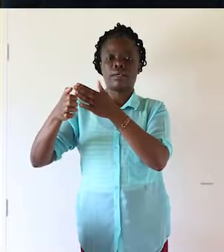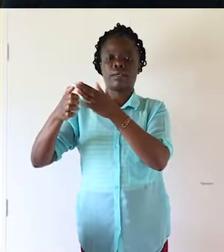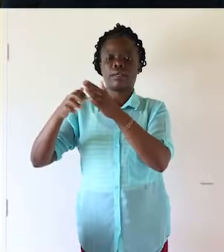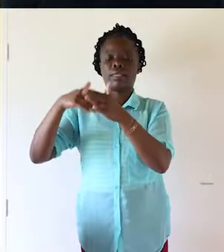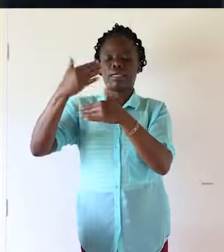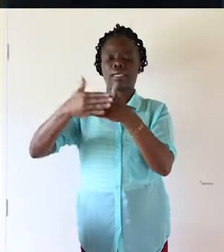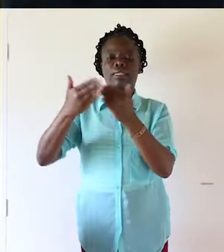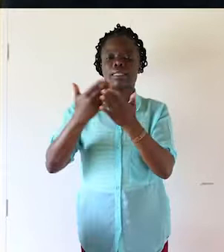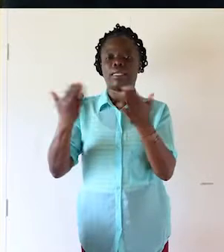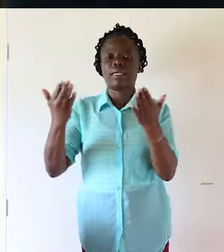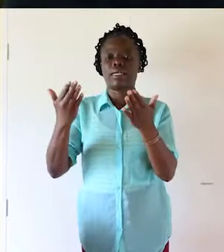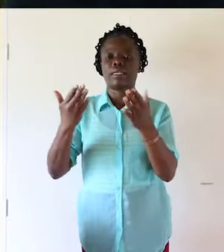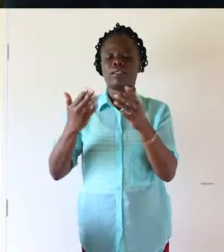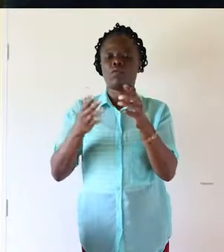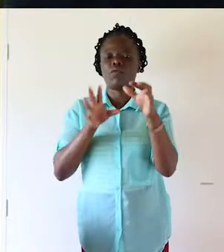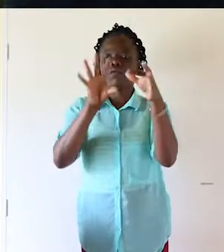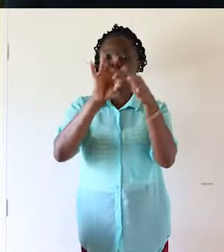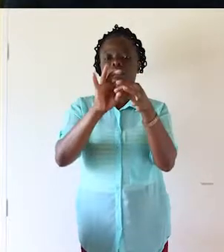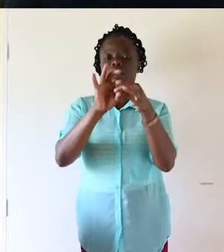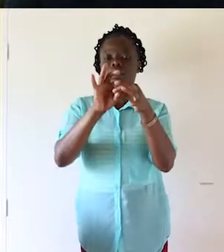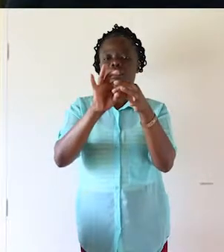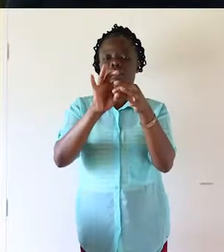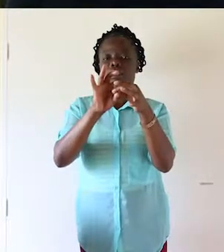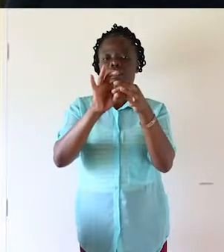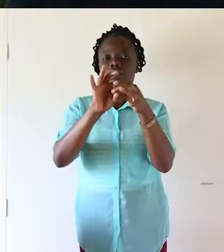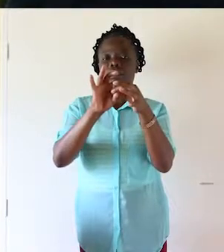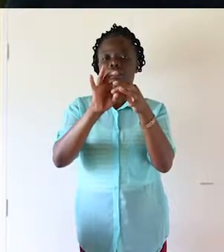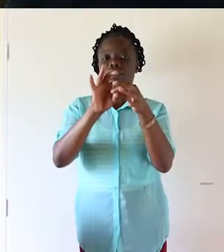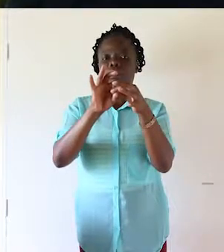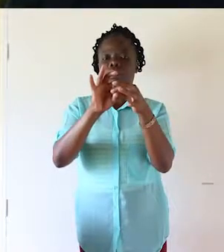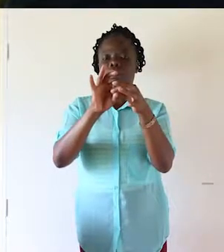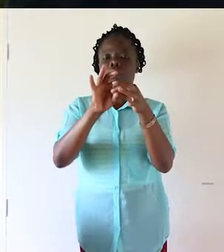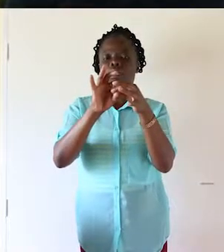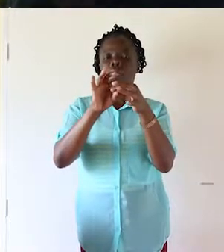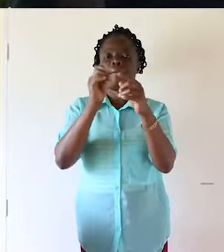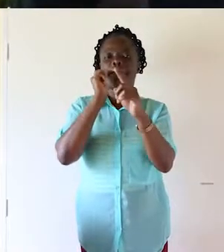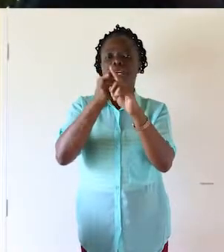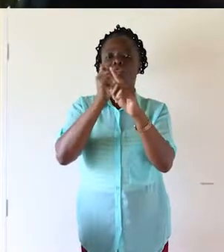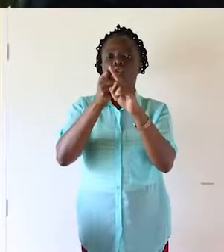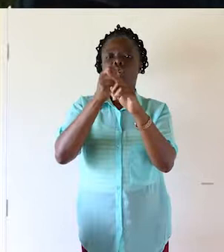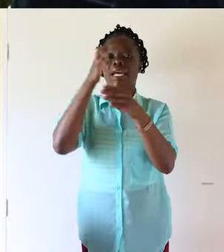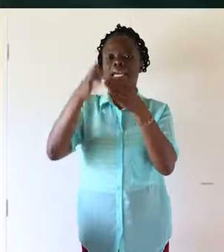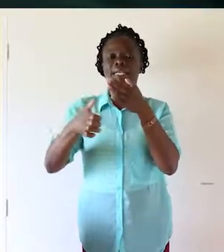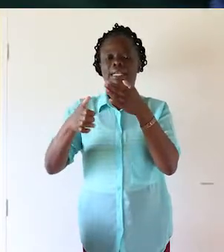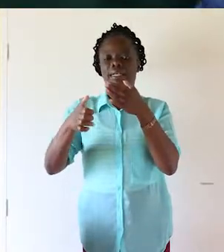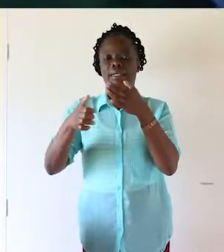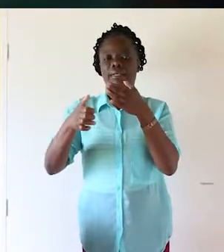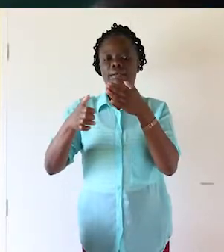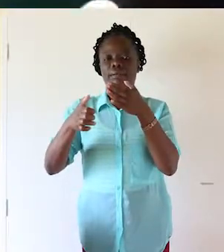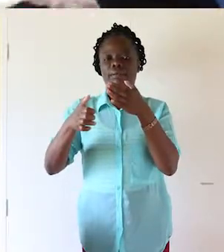The next thing is to fix the ornamental end.